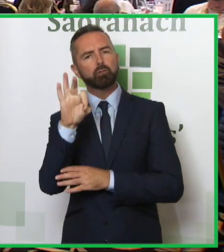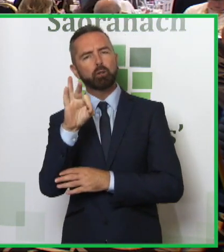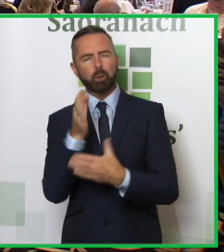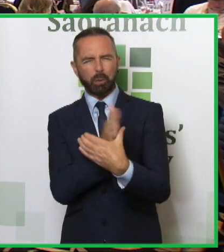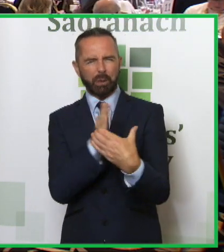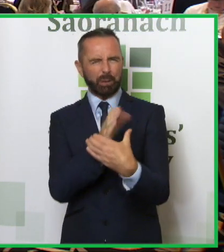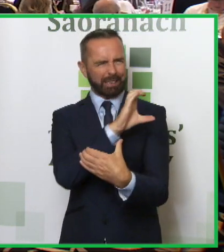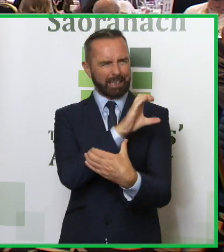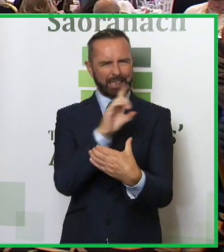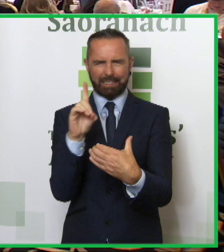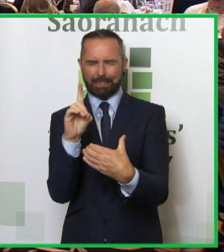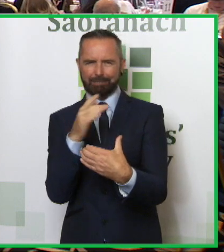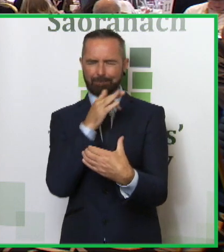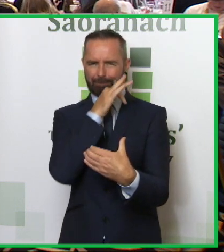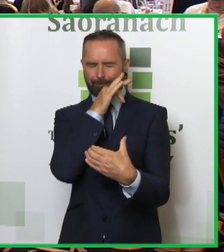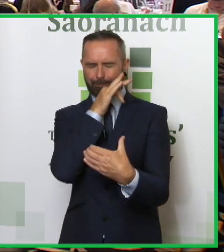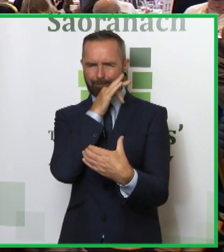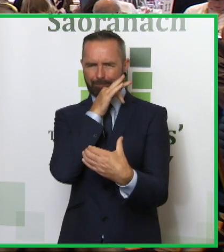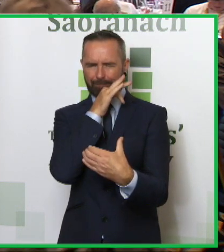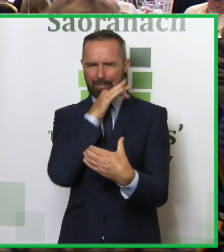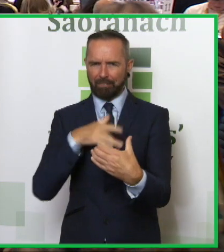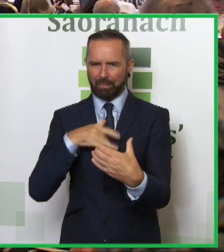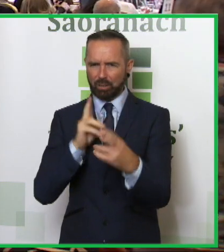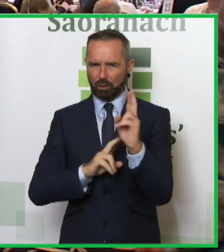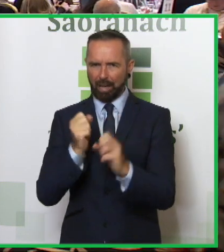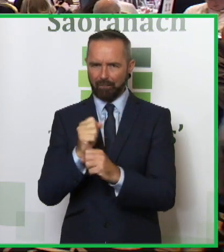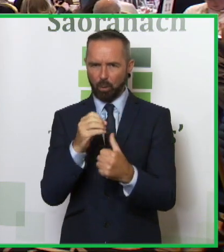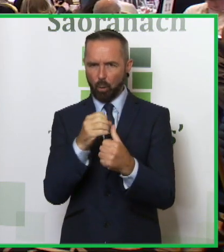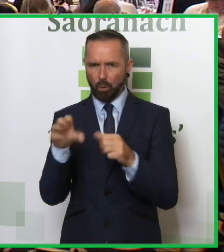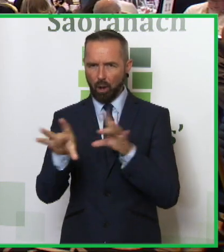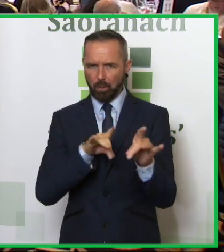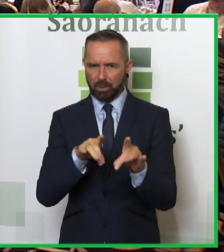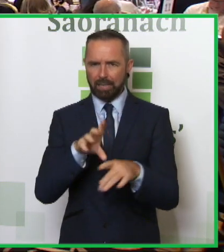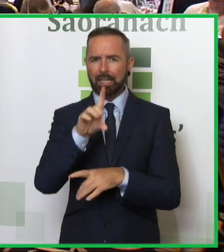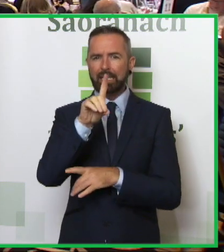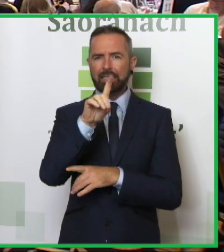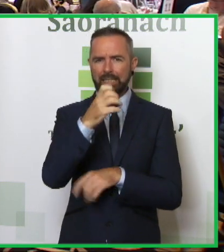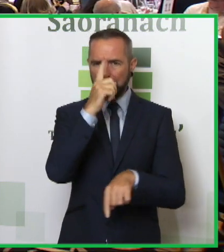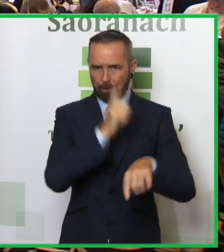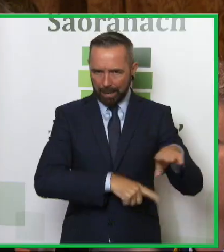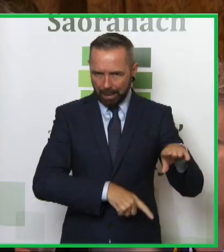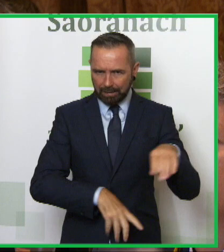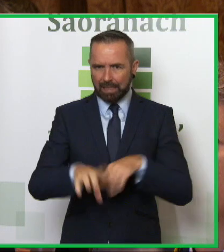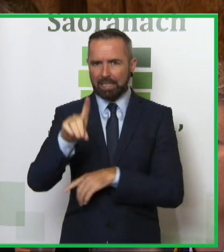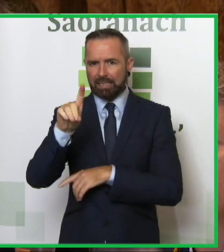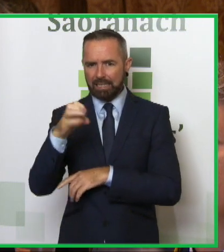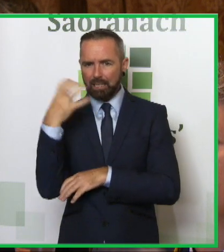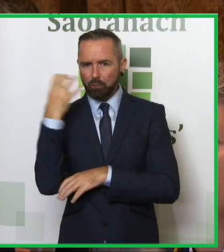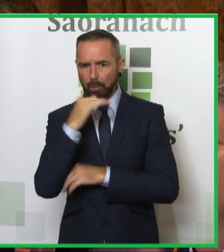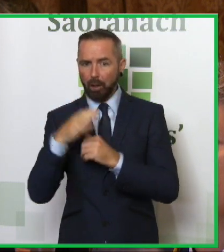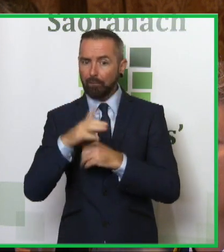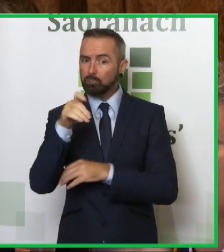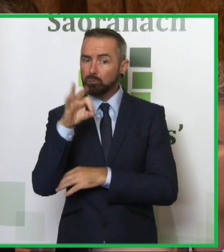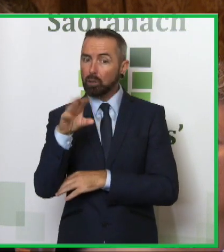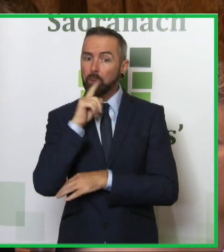option C and D in that they want an option for depenalisation and decriminalisation of drugs,